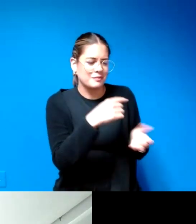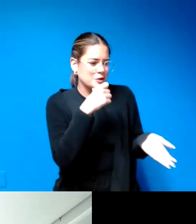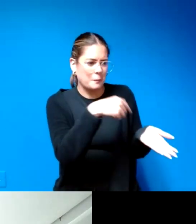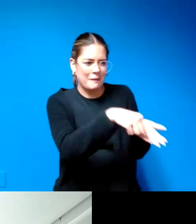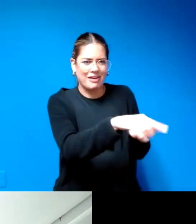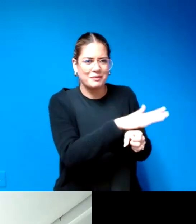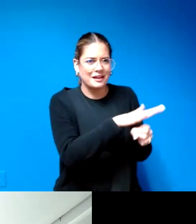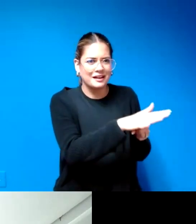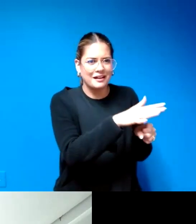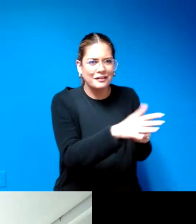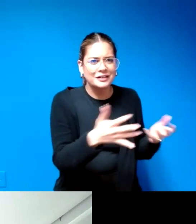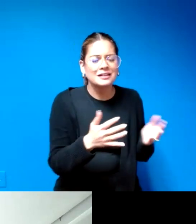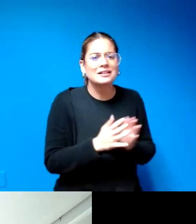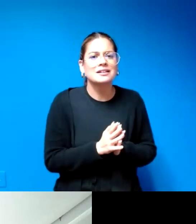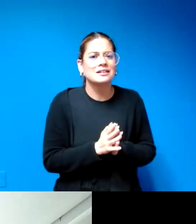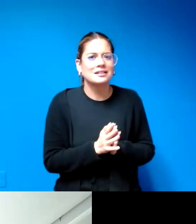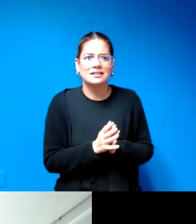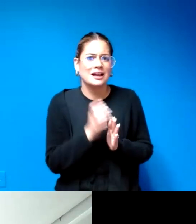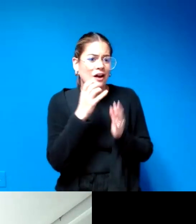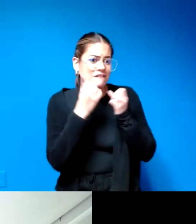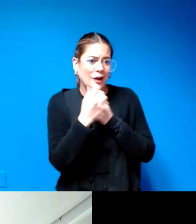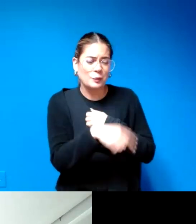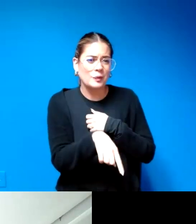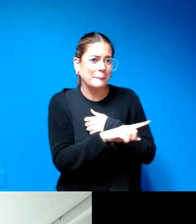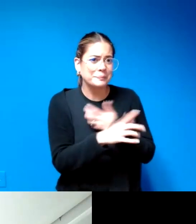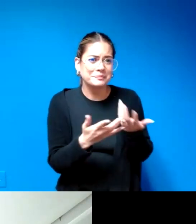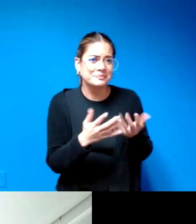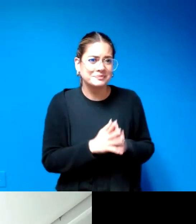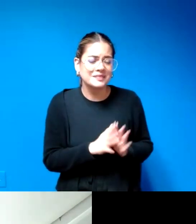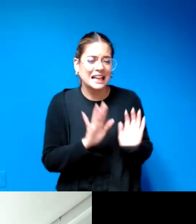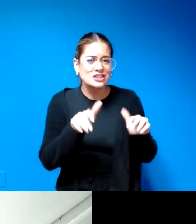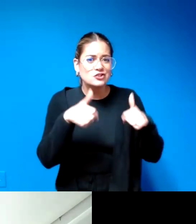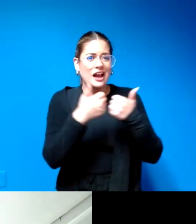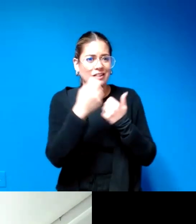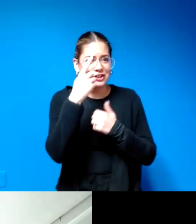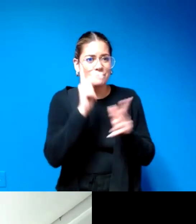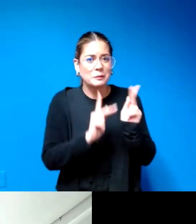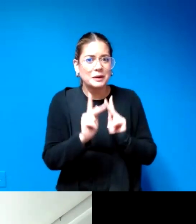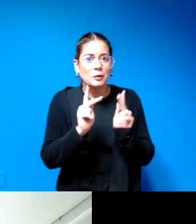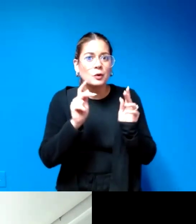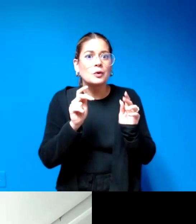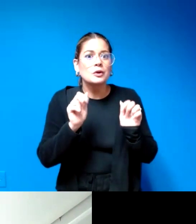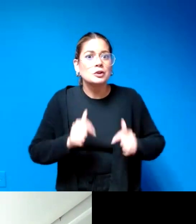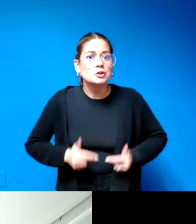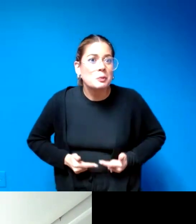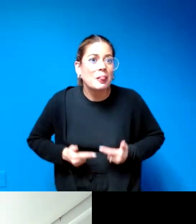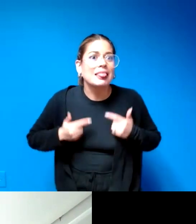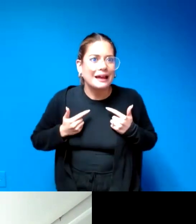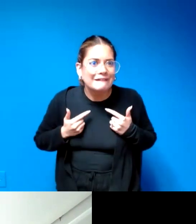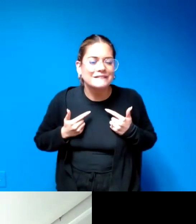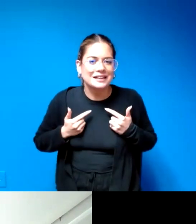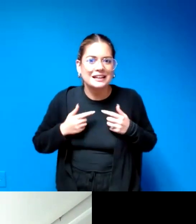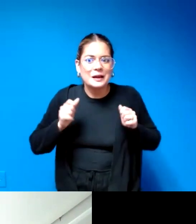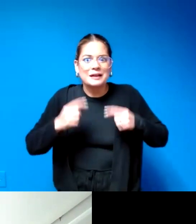being a peer specialist. We do not value it, and we make it very challenging for people to live and like